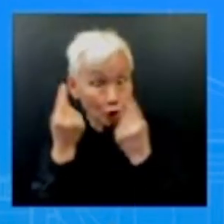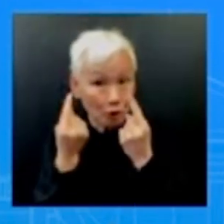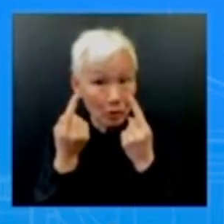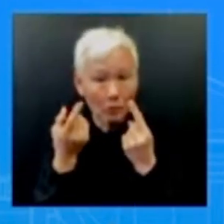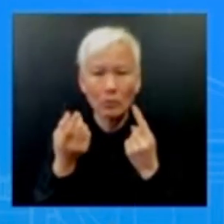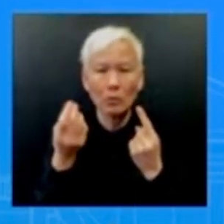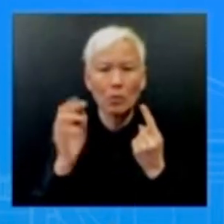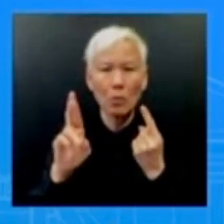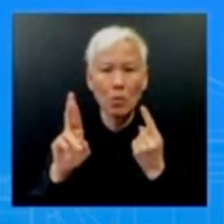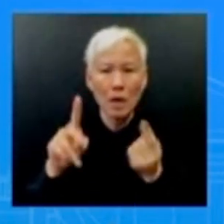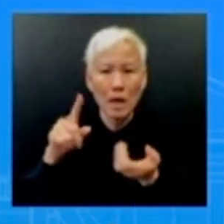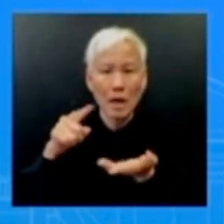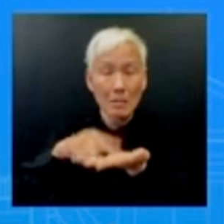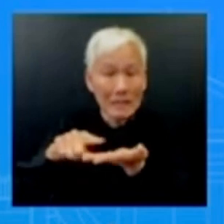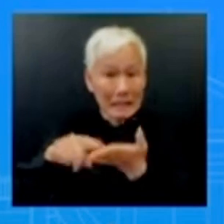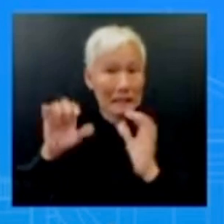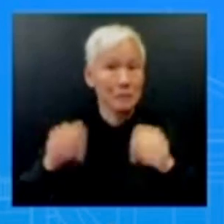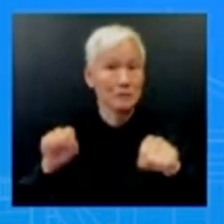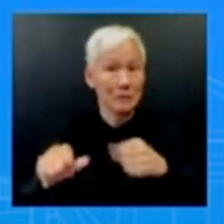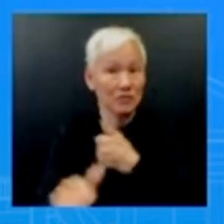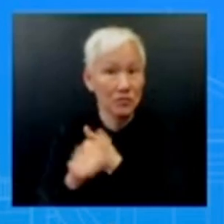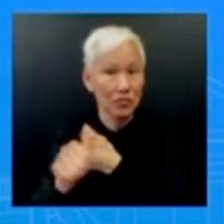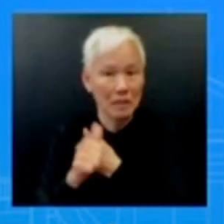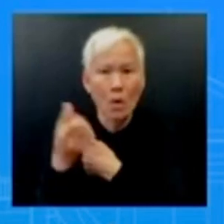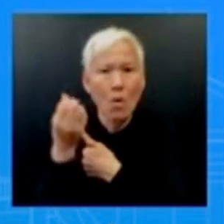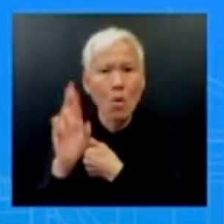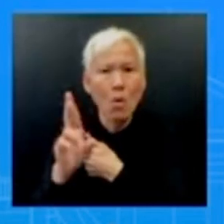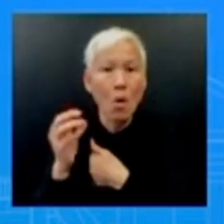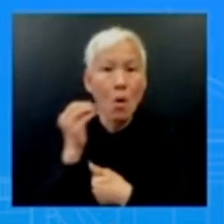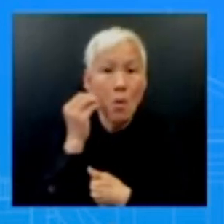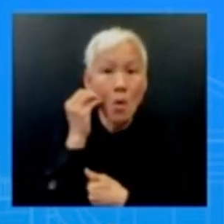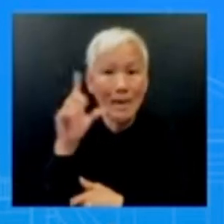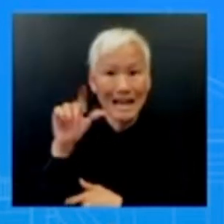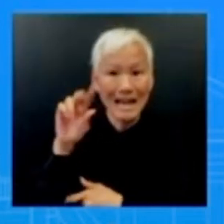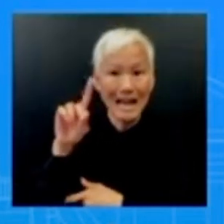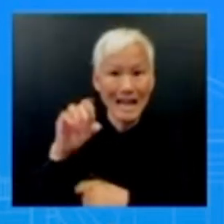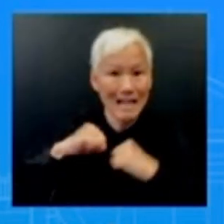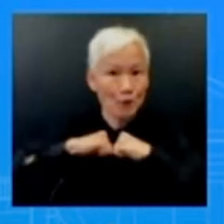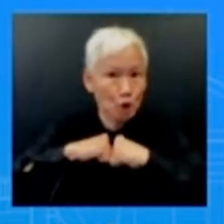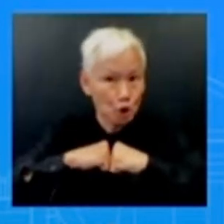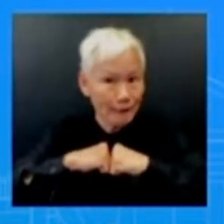or otherwise ensure Homeland Security? I'm not aware of any specific briefings